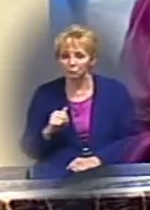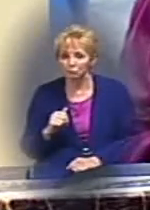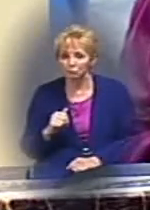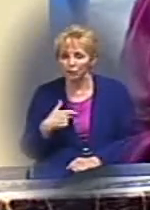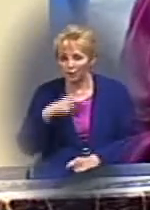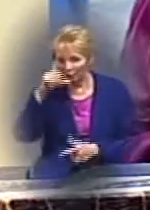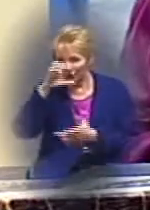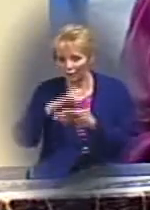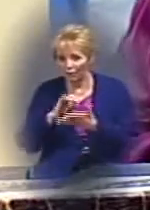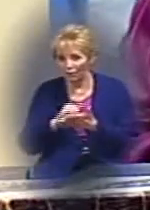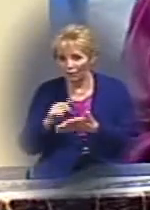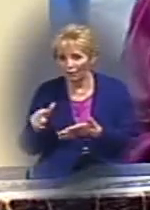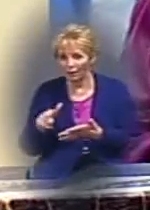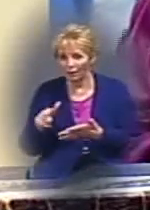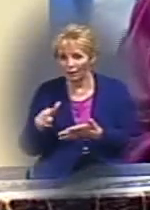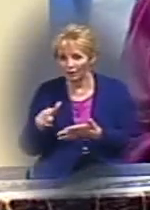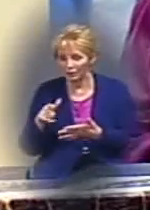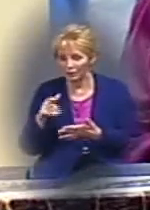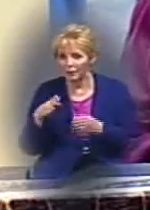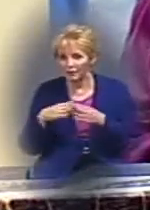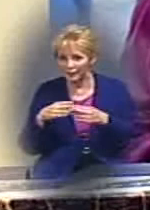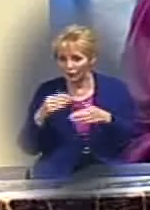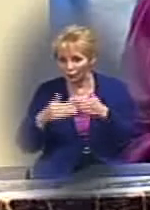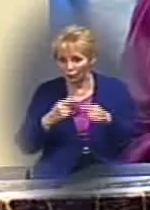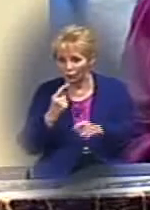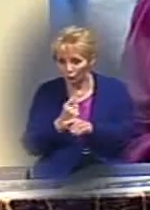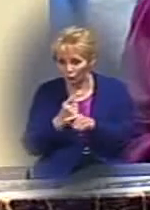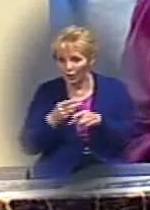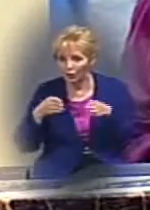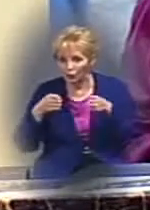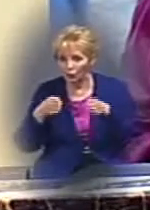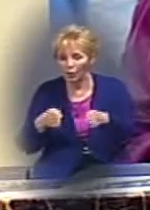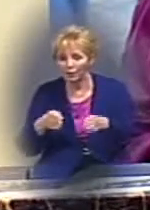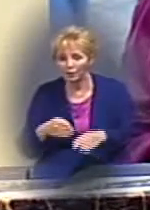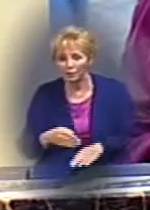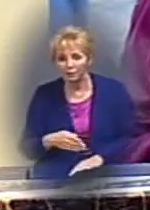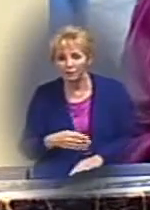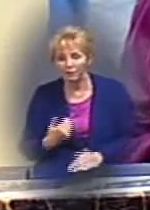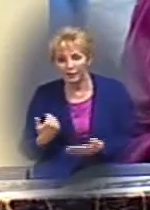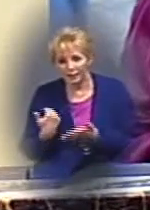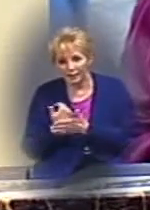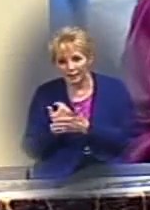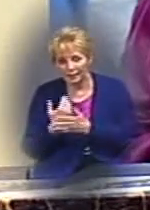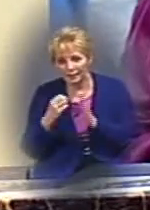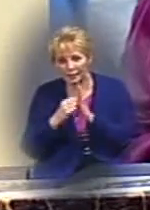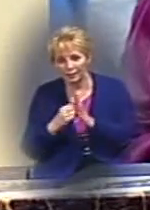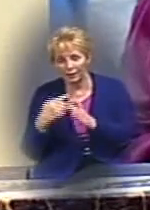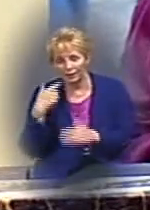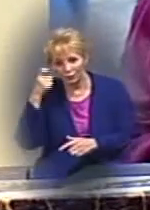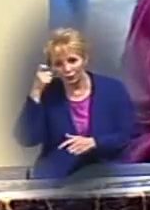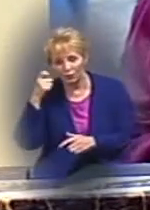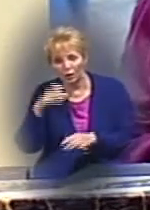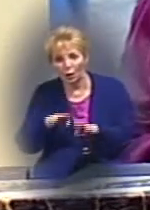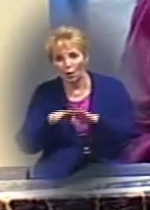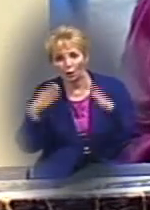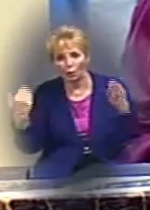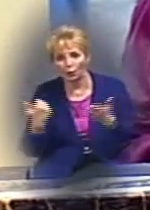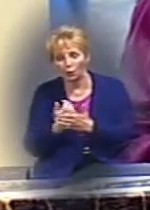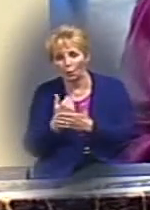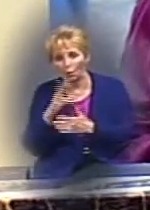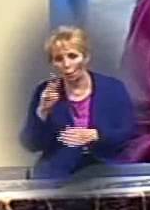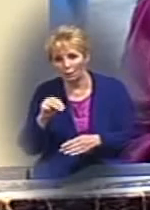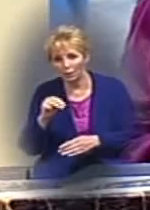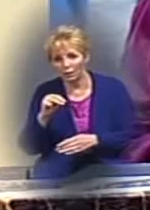I believe that you are moving the town in the right direction. The latest example, we have just seen the opening of the new